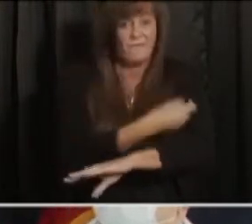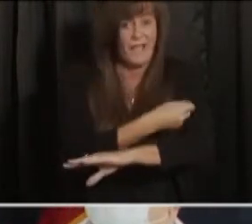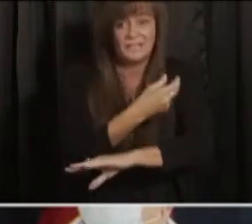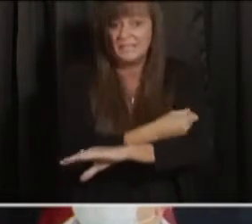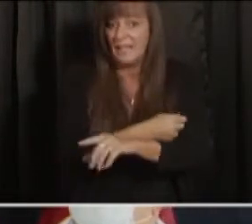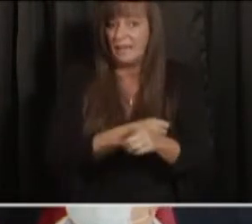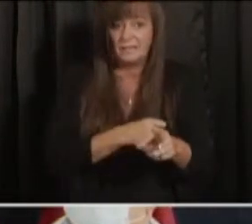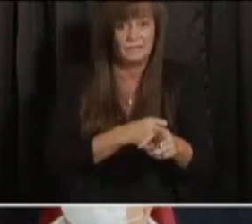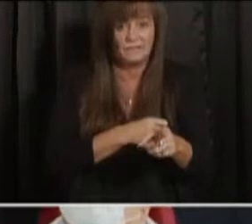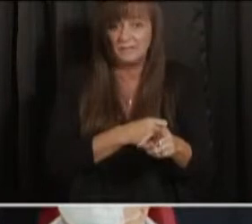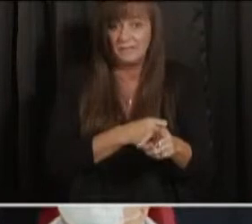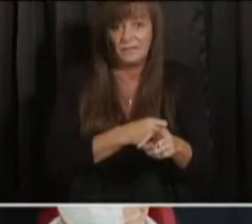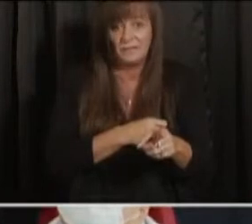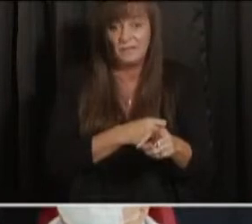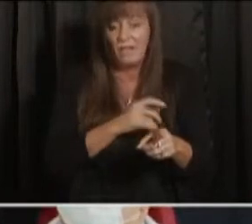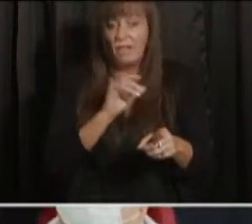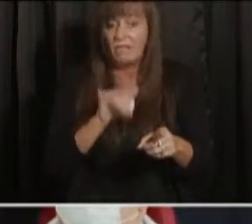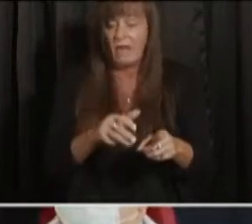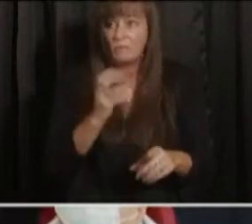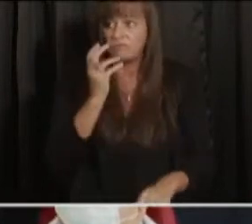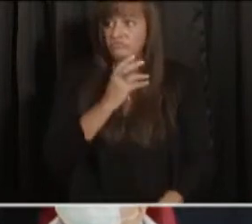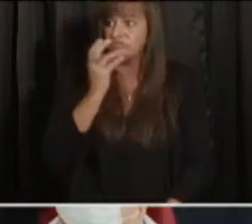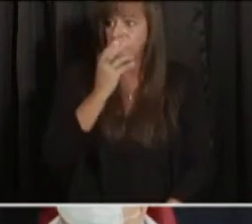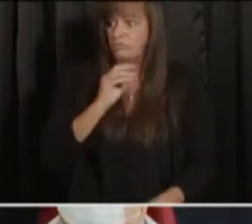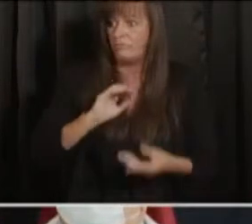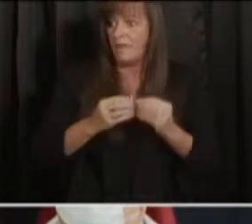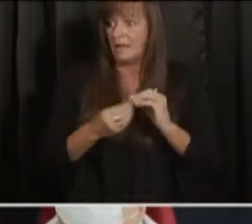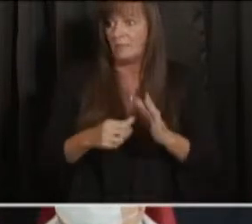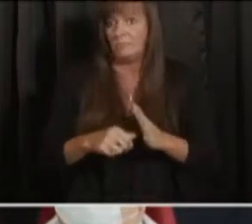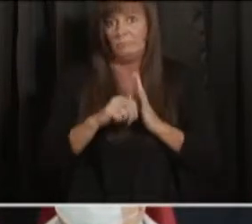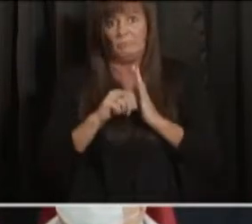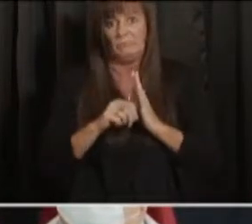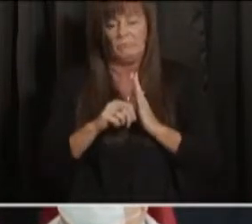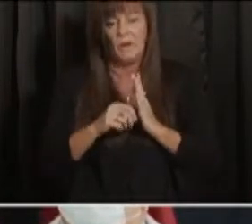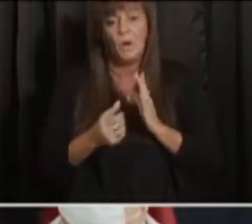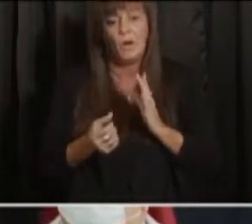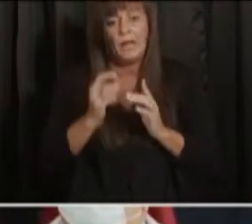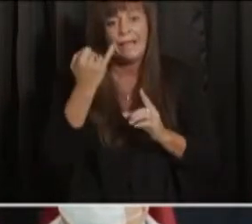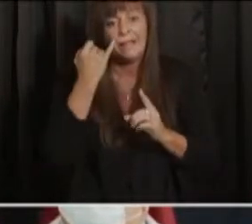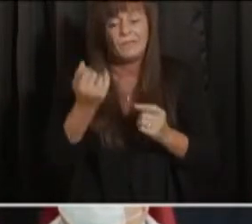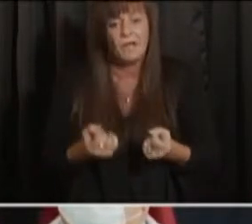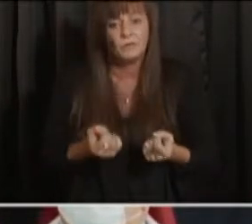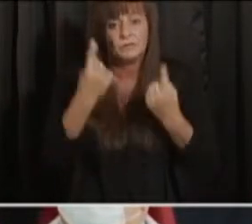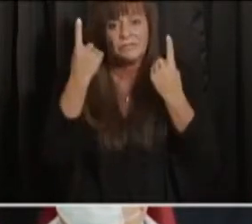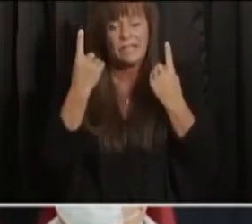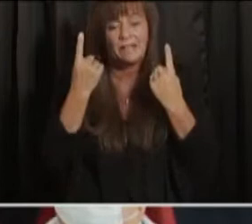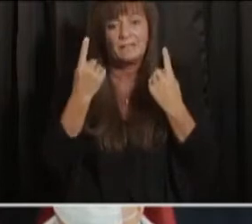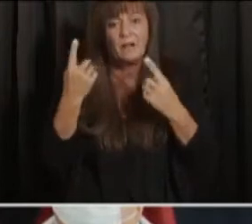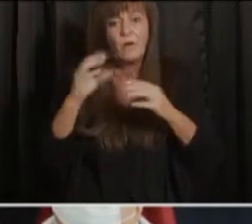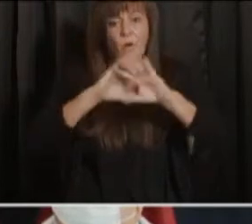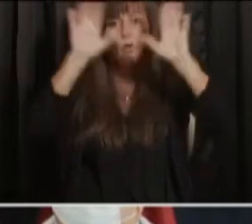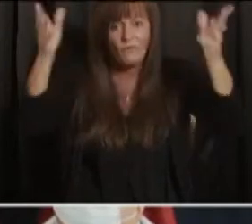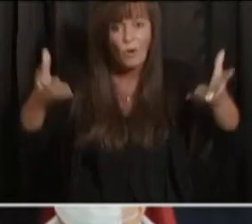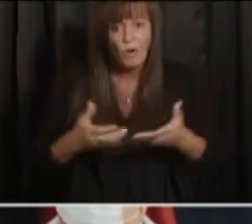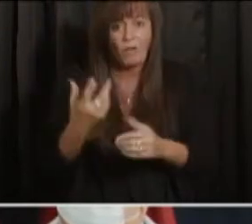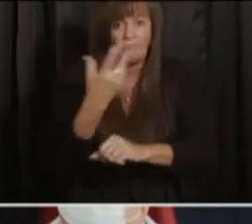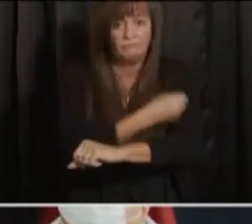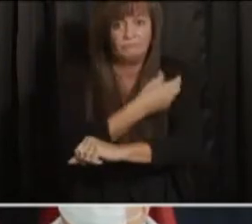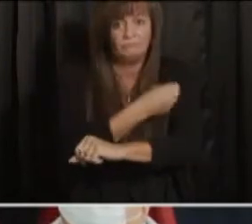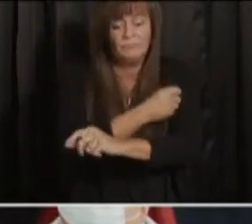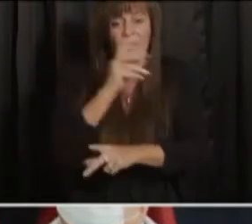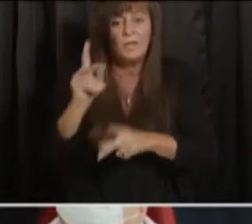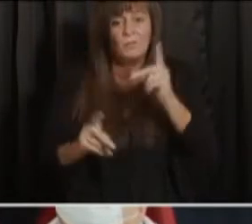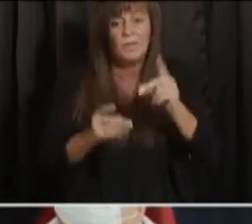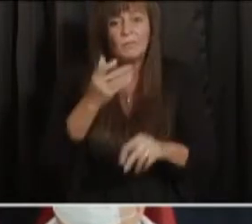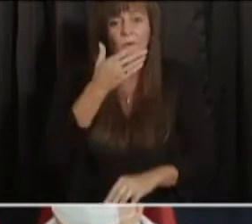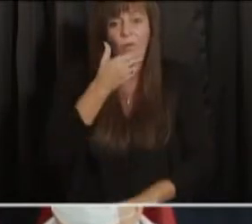that is a more impressive figure when you know that the overall vaccination rate of people over 80 is substantially higher than the